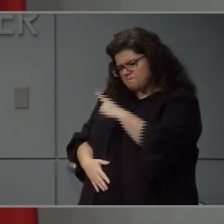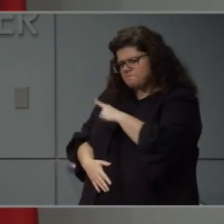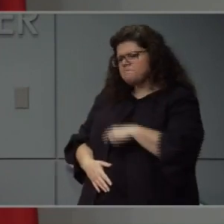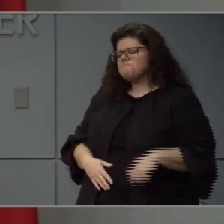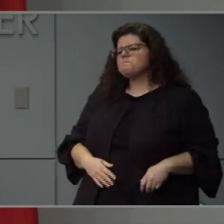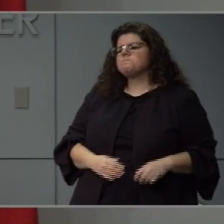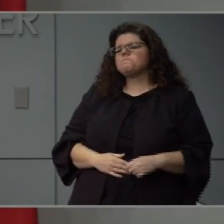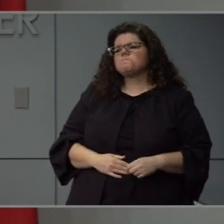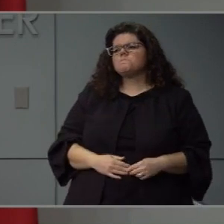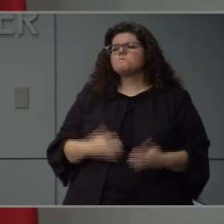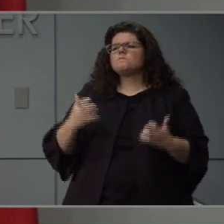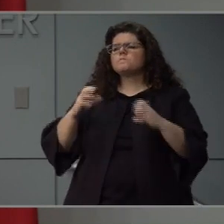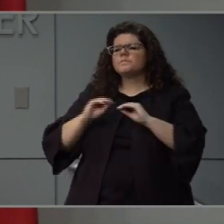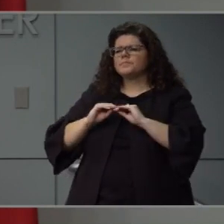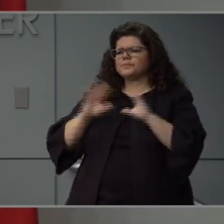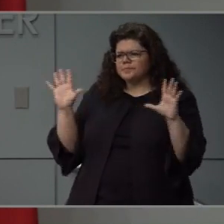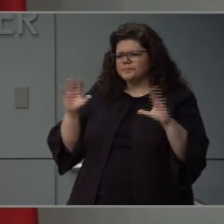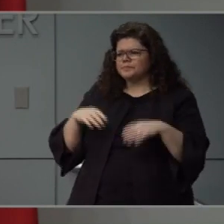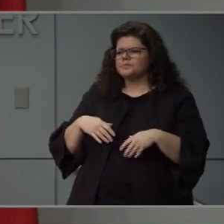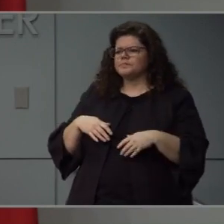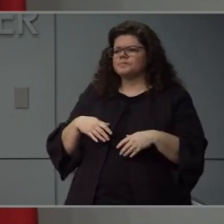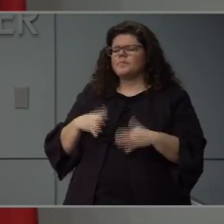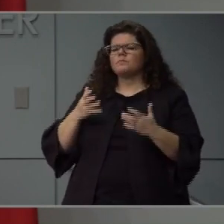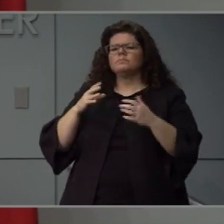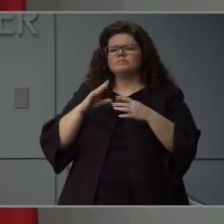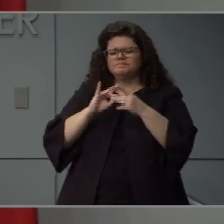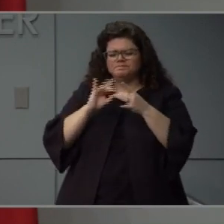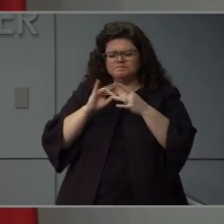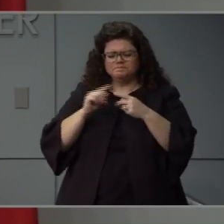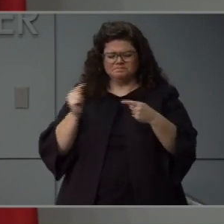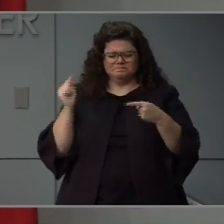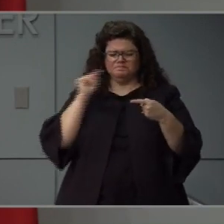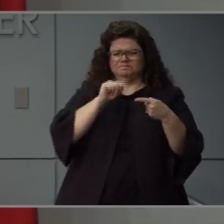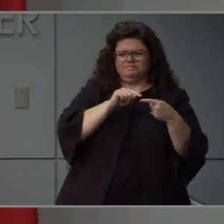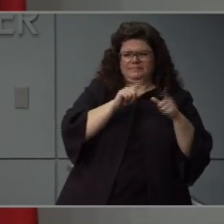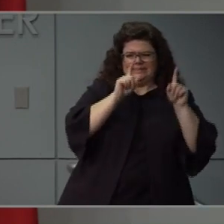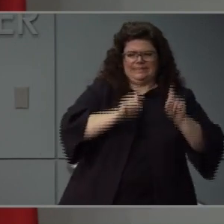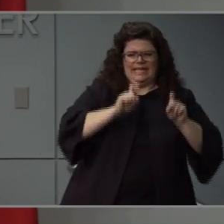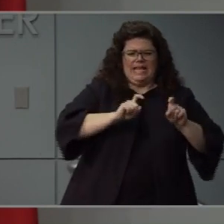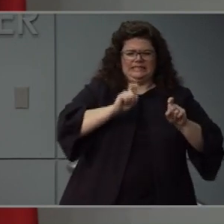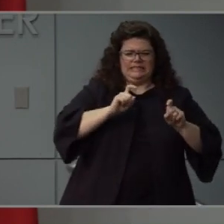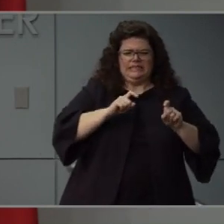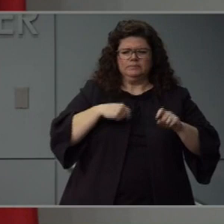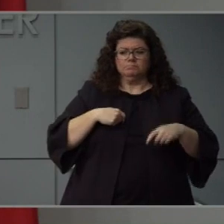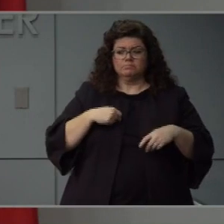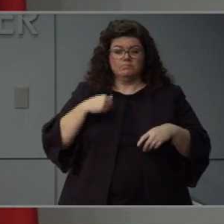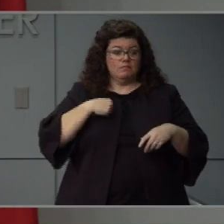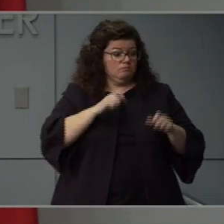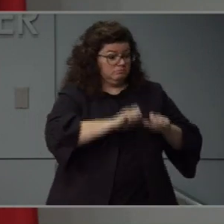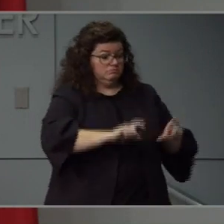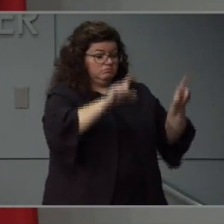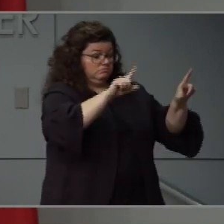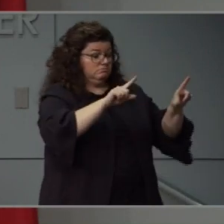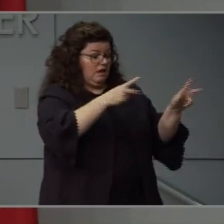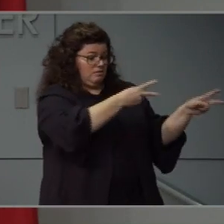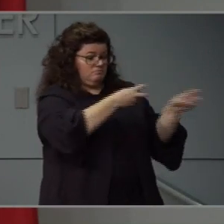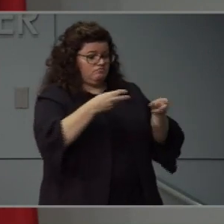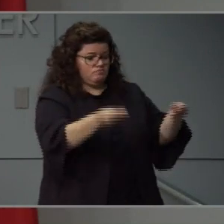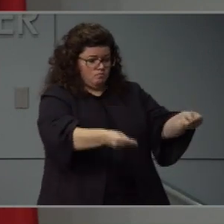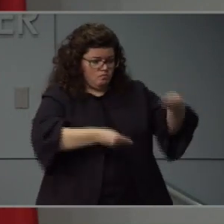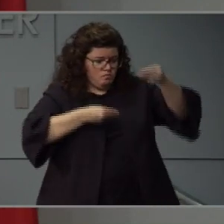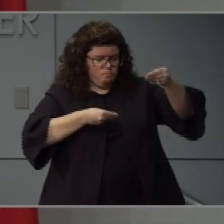to clarify. I'm going back to this new testing protocol. How I read it, and correct me if I'm wrong, Dr.